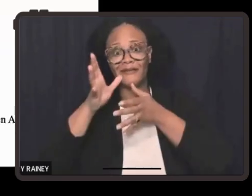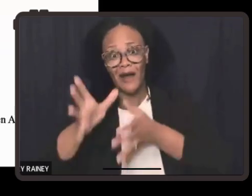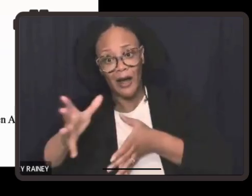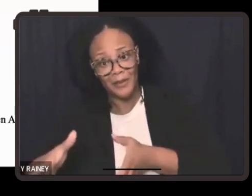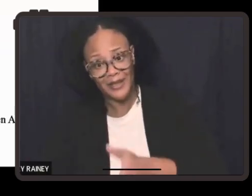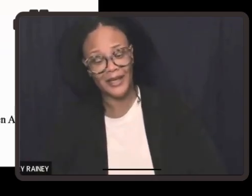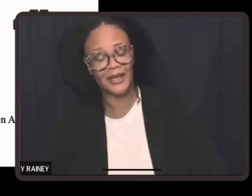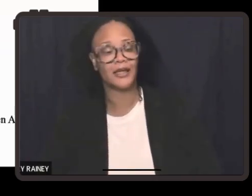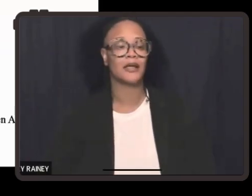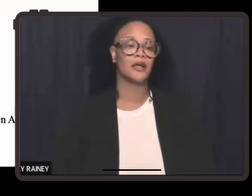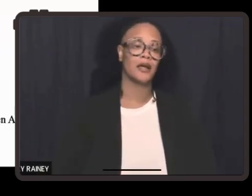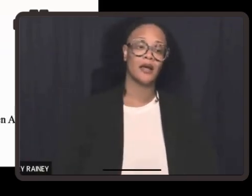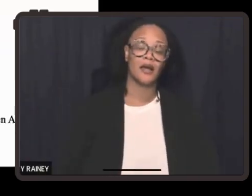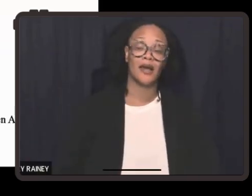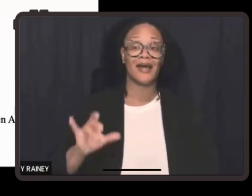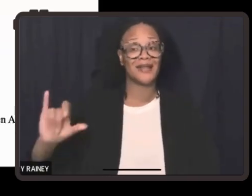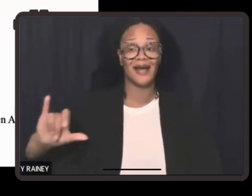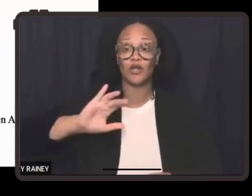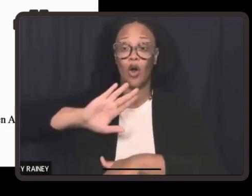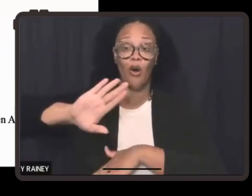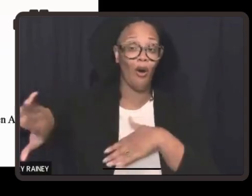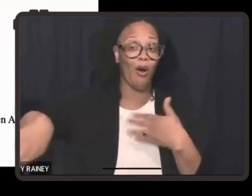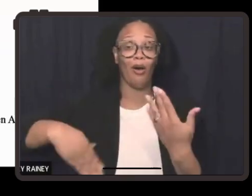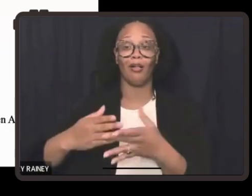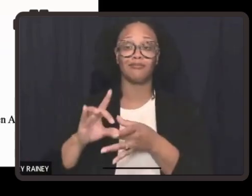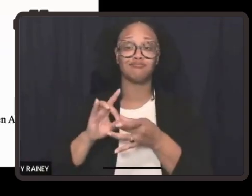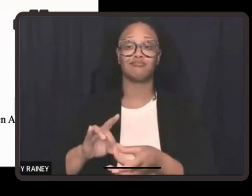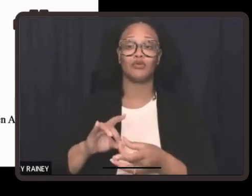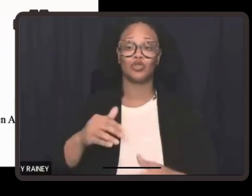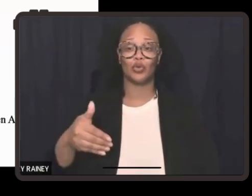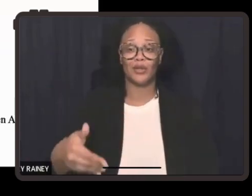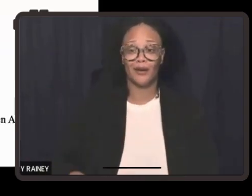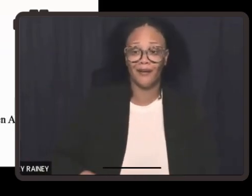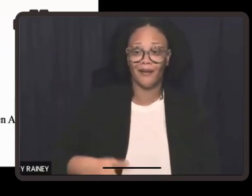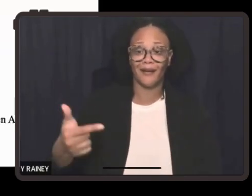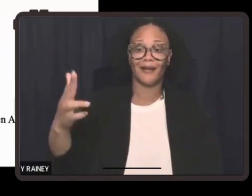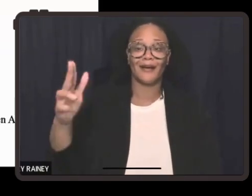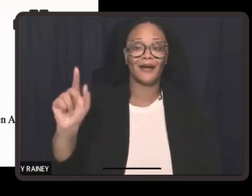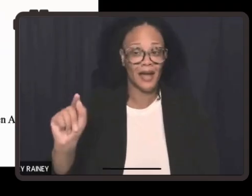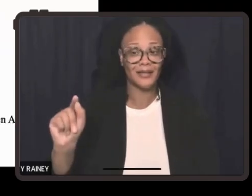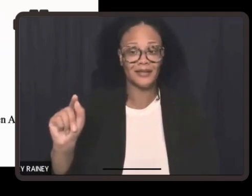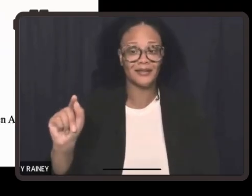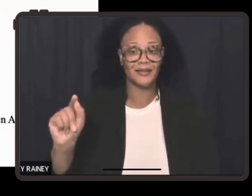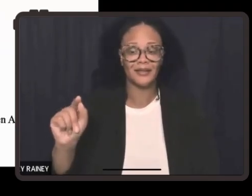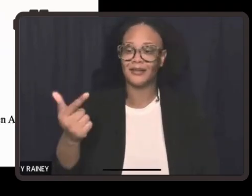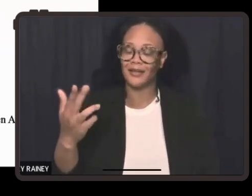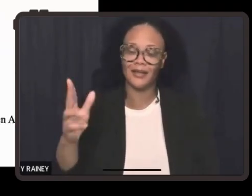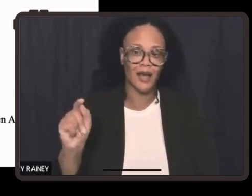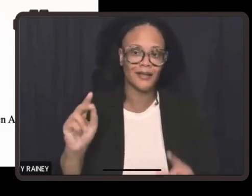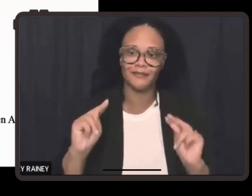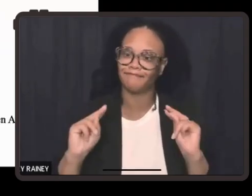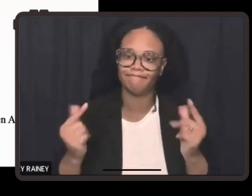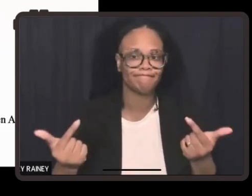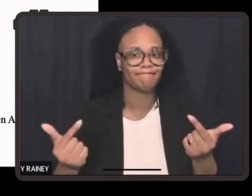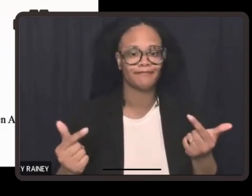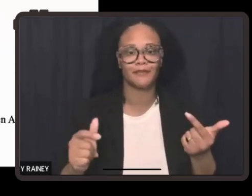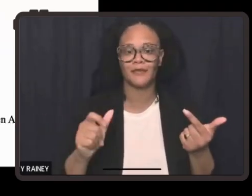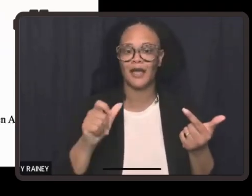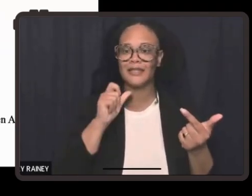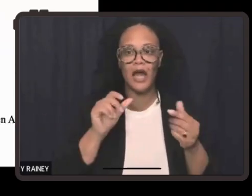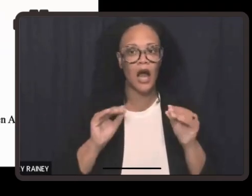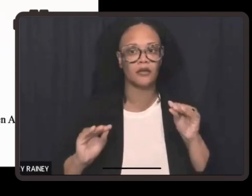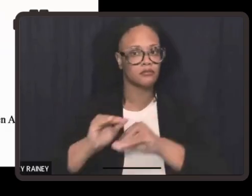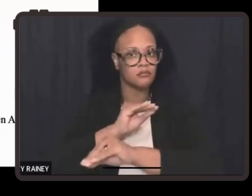to George, it's all gut motility. It's the gut not working. The gut is not doing it's what it should be